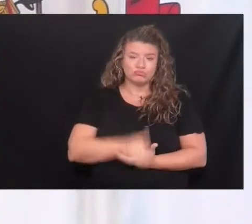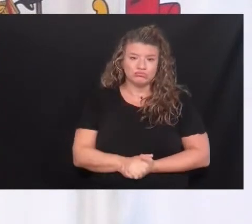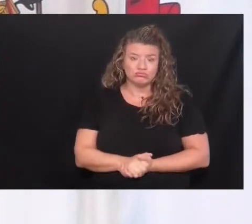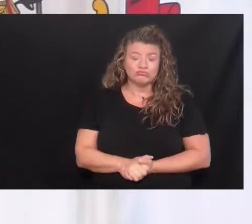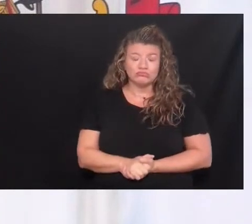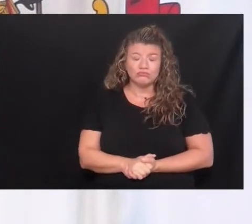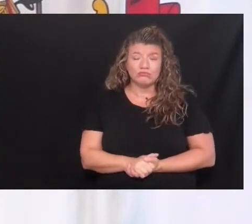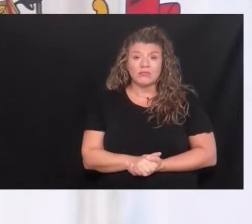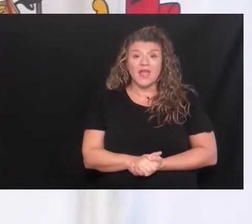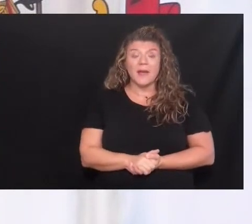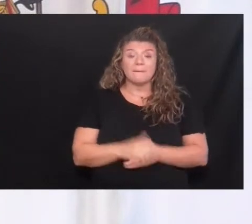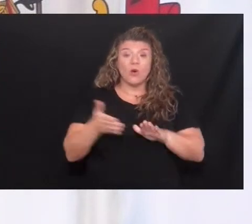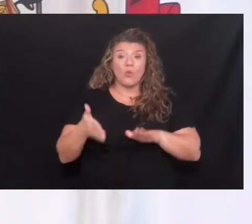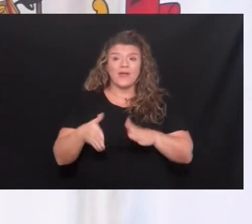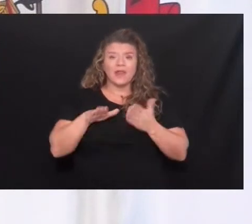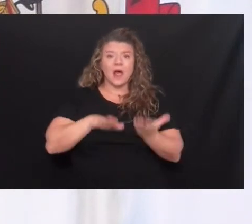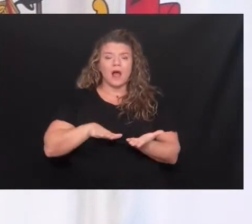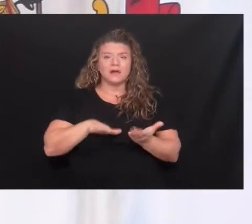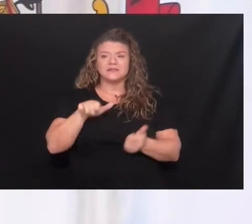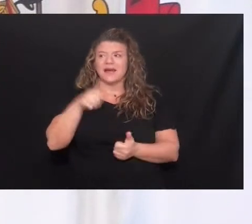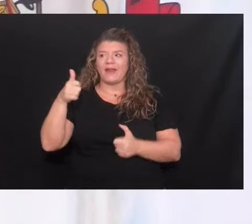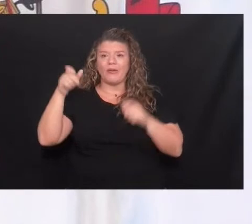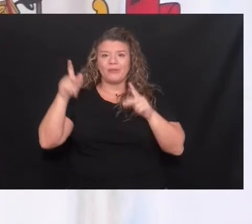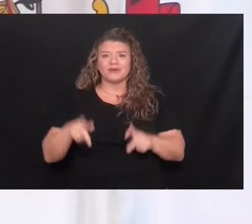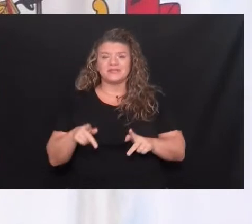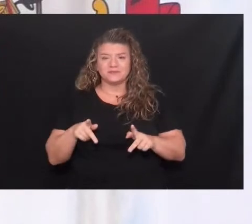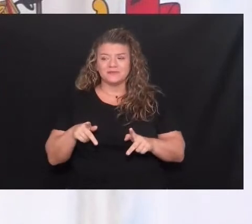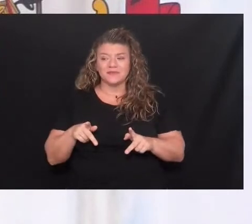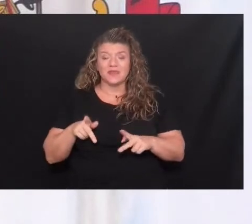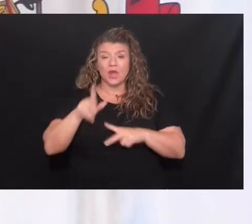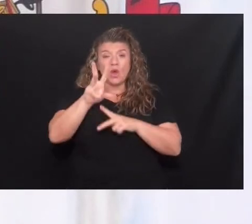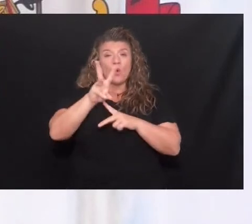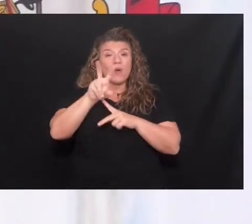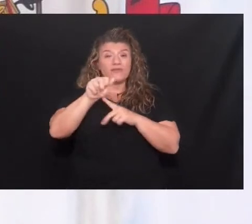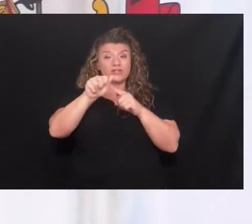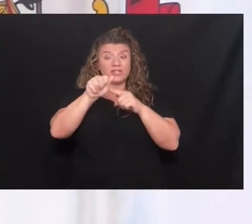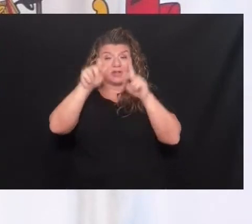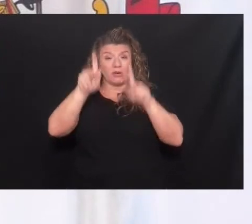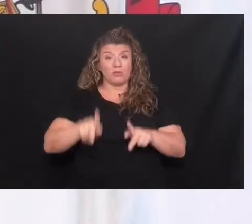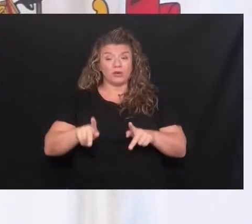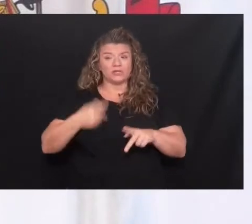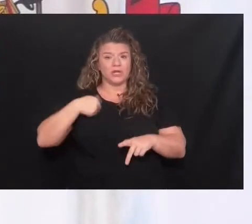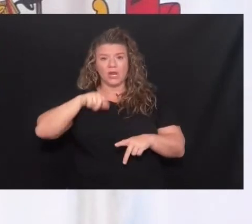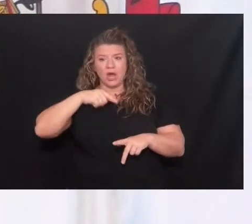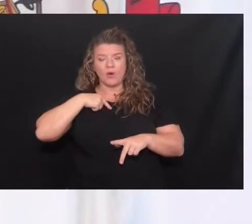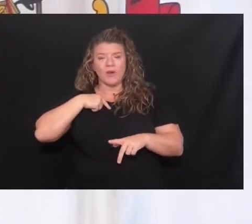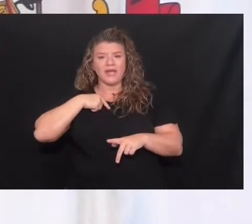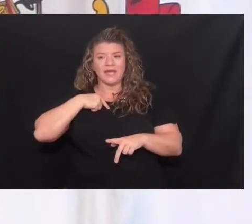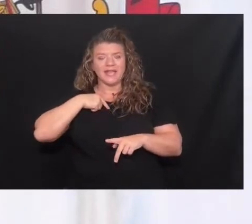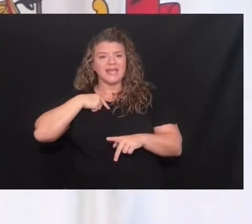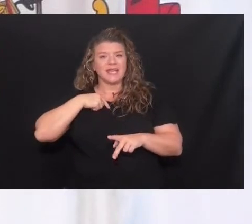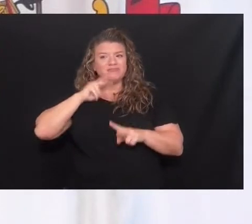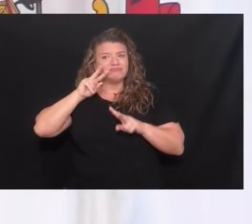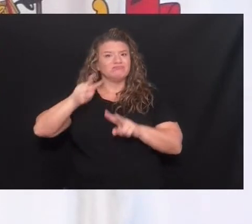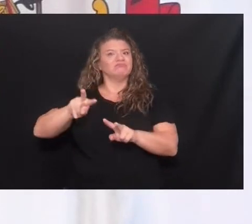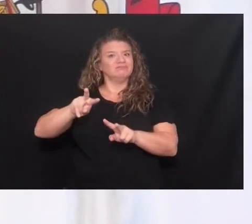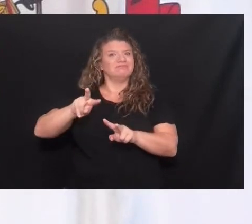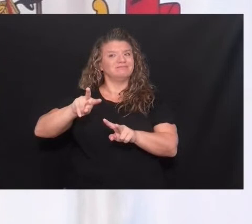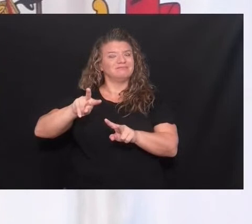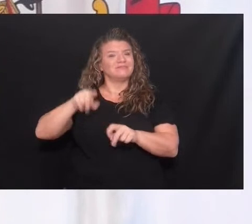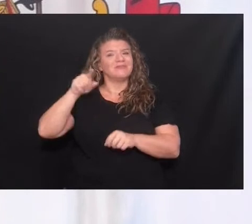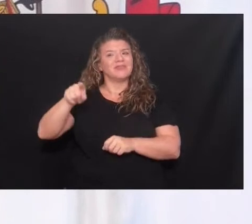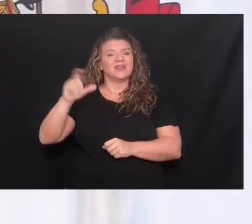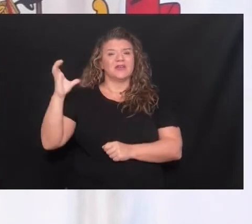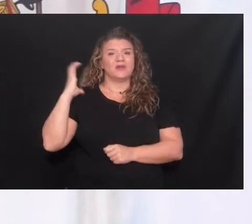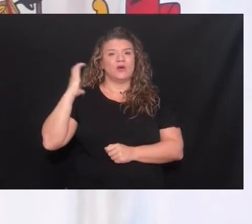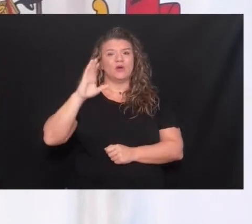We lost another individual that, a West Virginian that we claimed, you know, and everything, but it's Coach